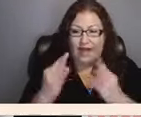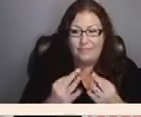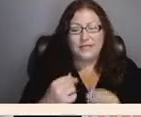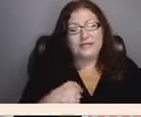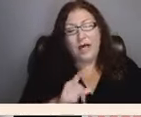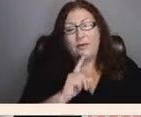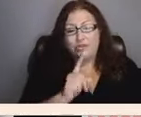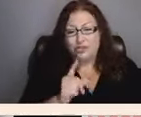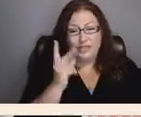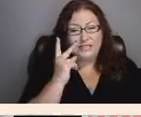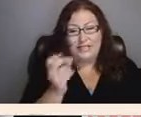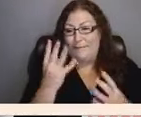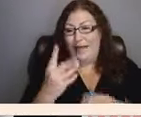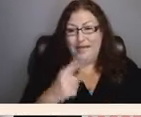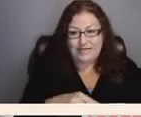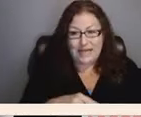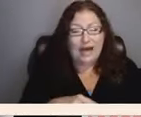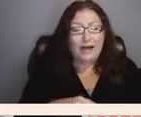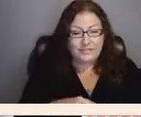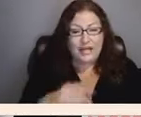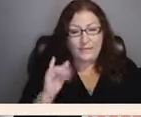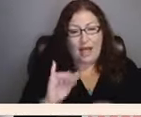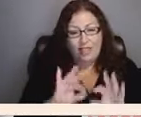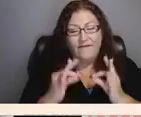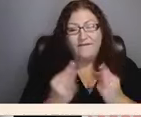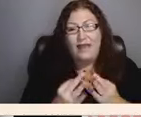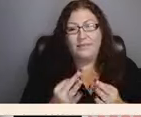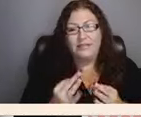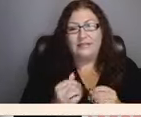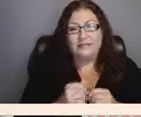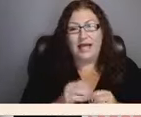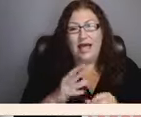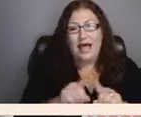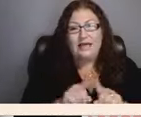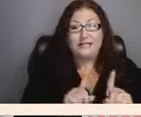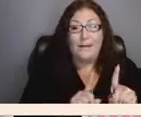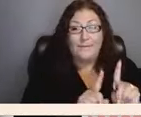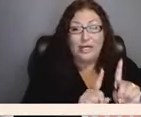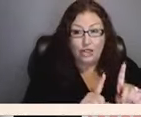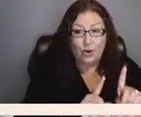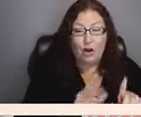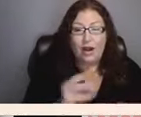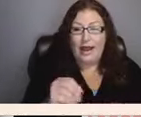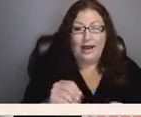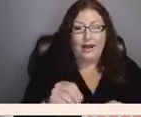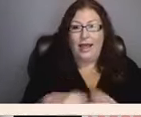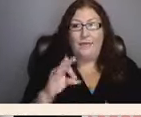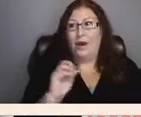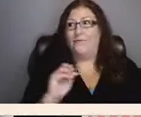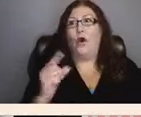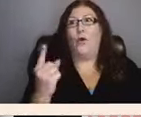many times by the families as the mentor, and came out of nowhere, and thank God you're here.